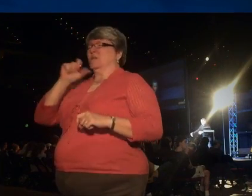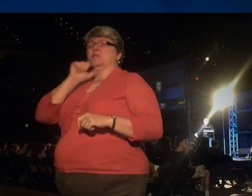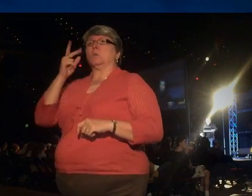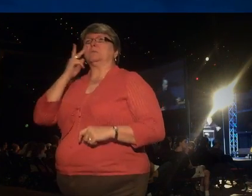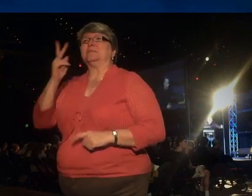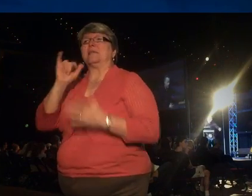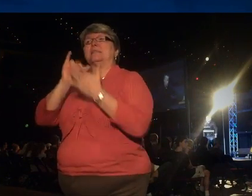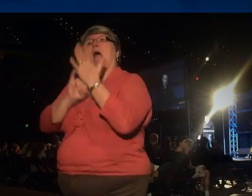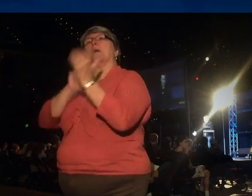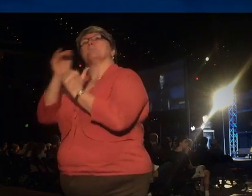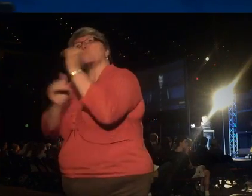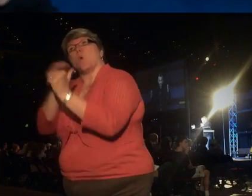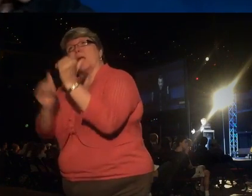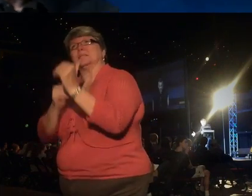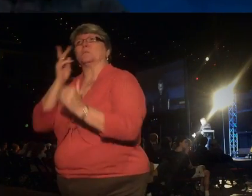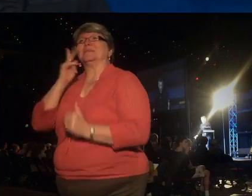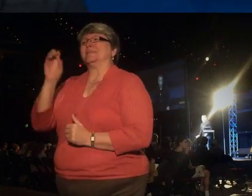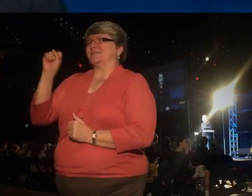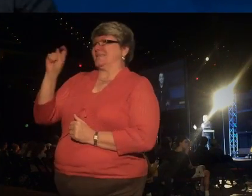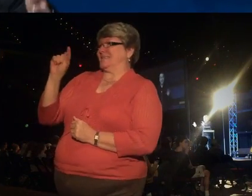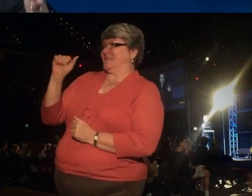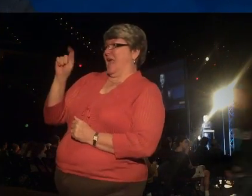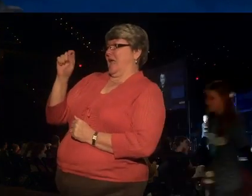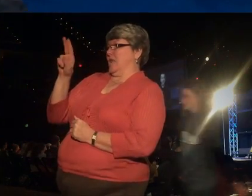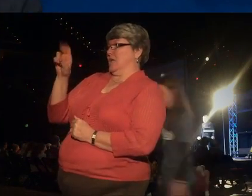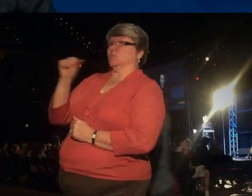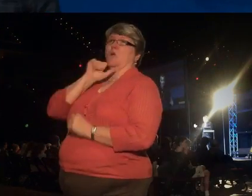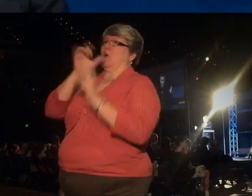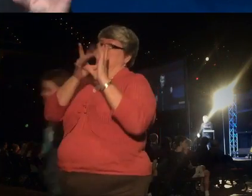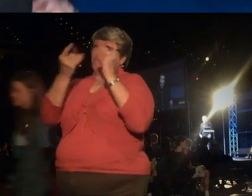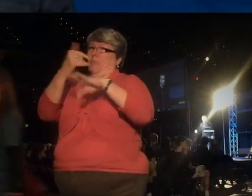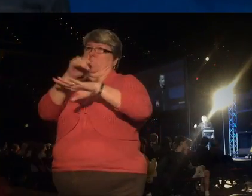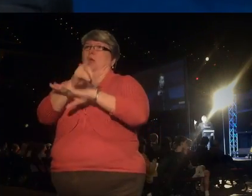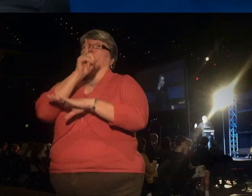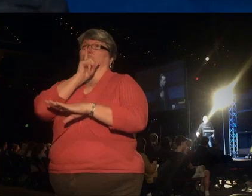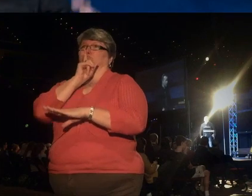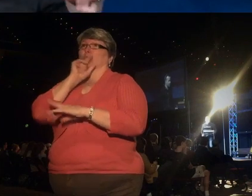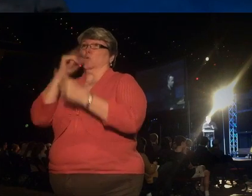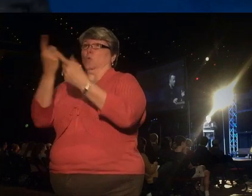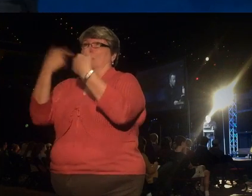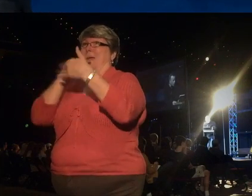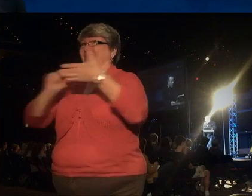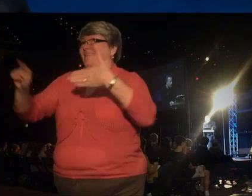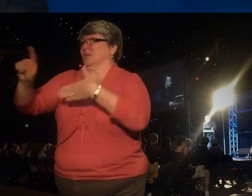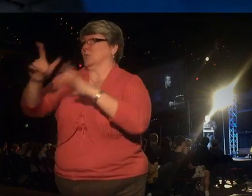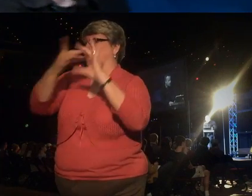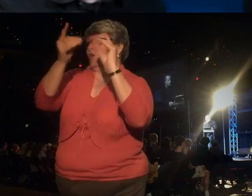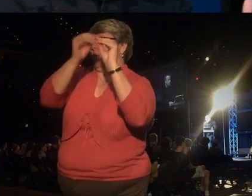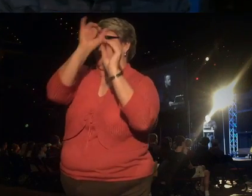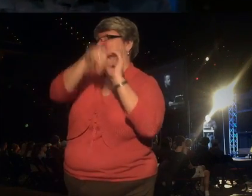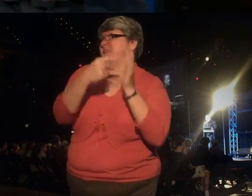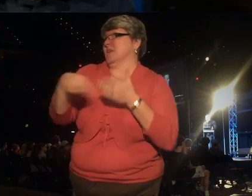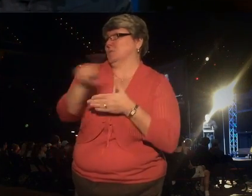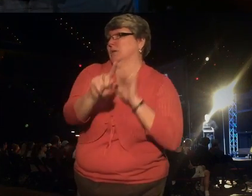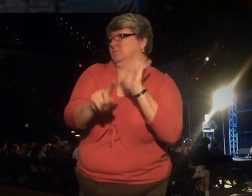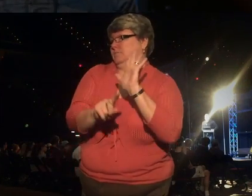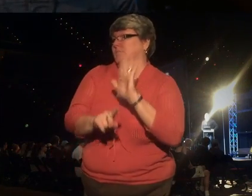when we fail to see it as a process, but see it as a status. We're not going to cover that tonight, but there's a lot there, so come back next week.